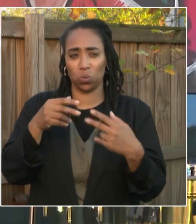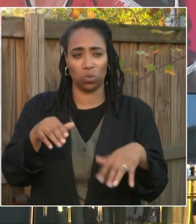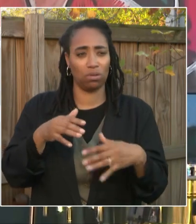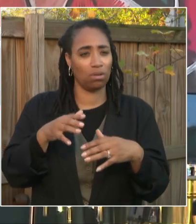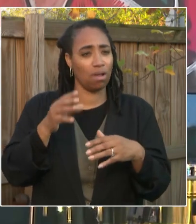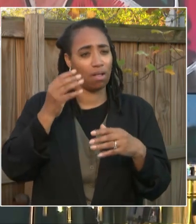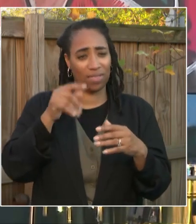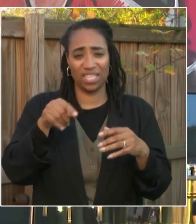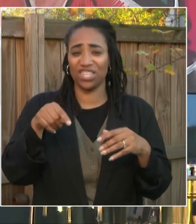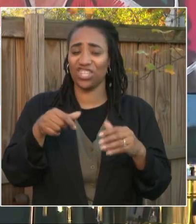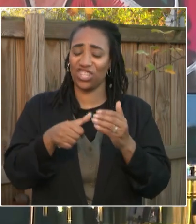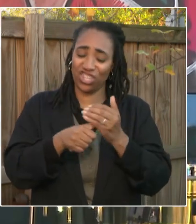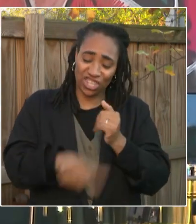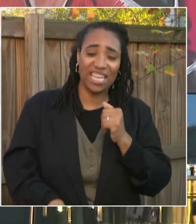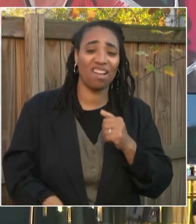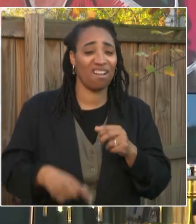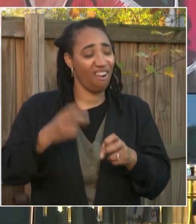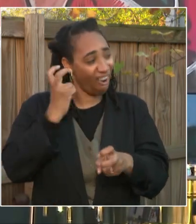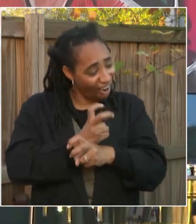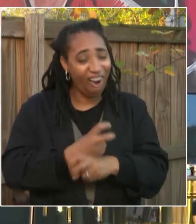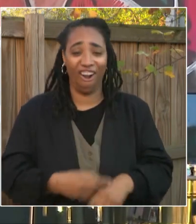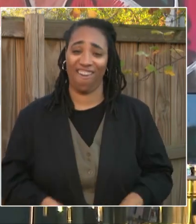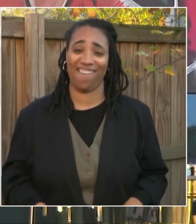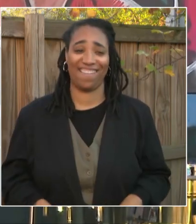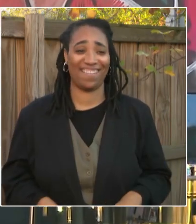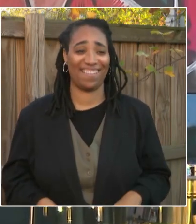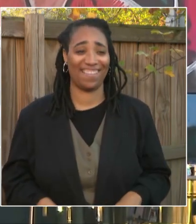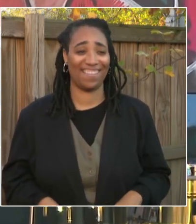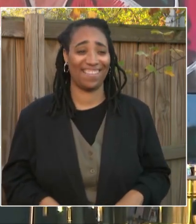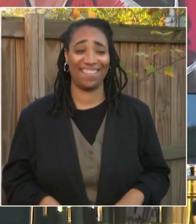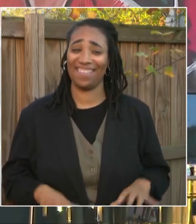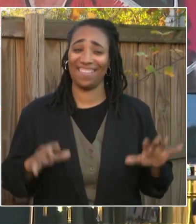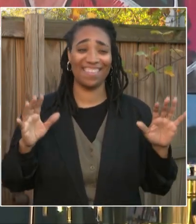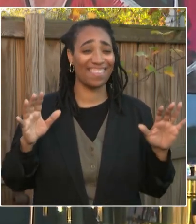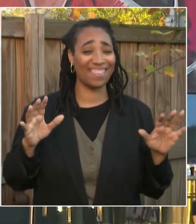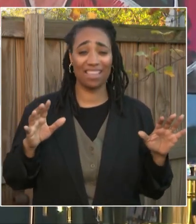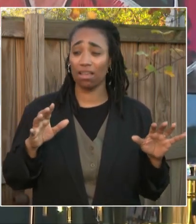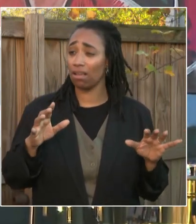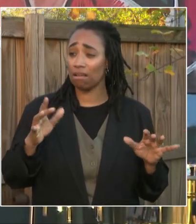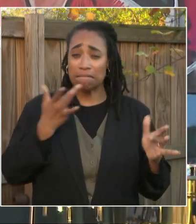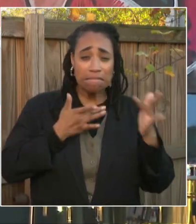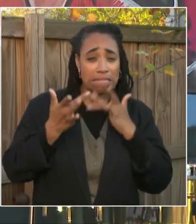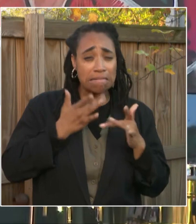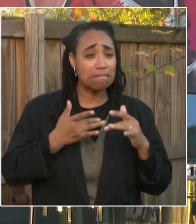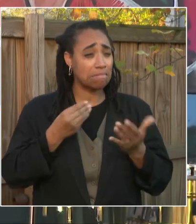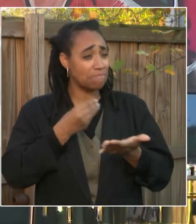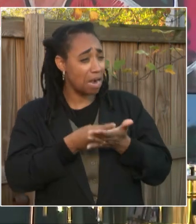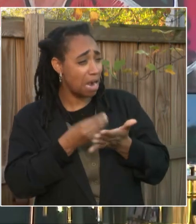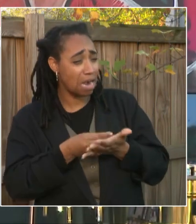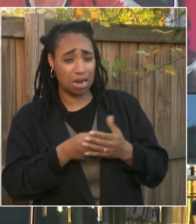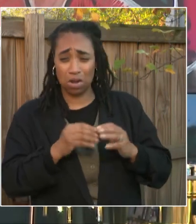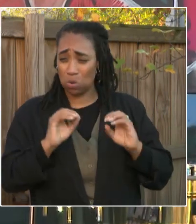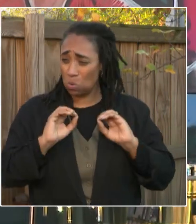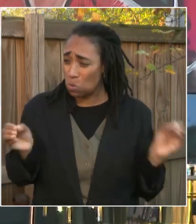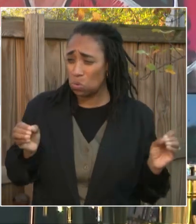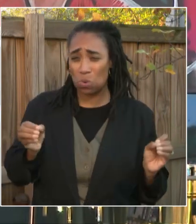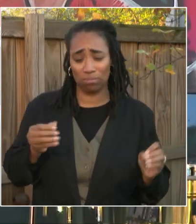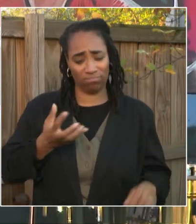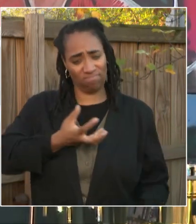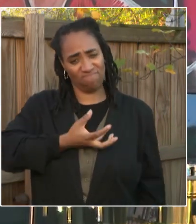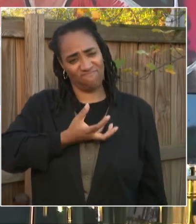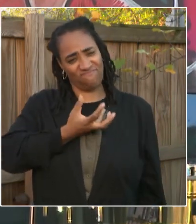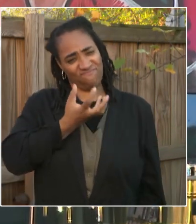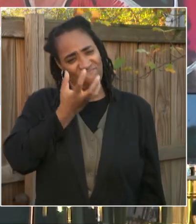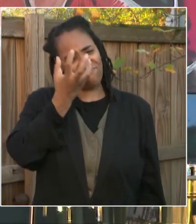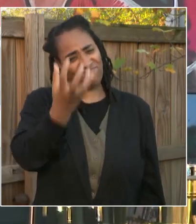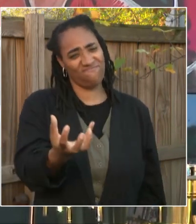hard. We ain't been getting no money. We've been doing this from the heart. But I can call people like Dirk, who gave me a